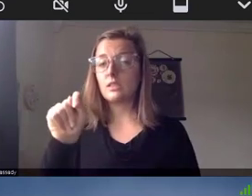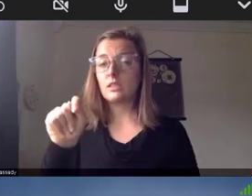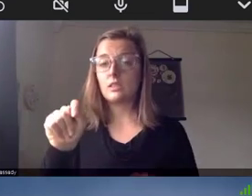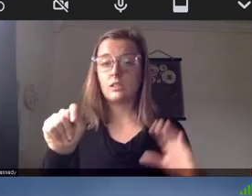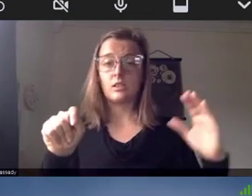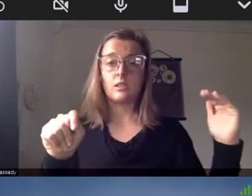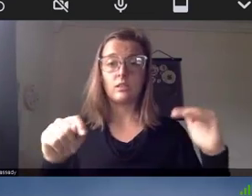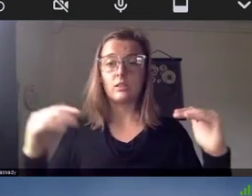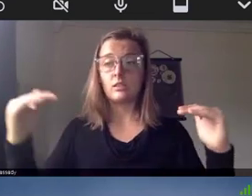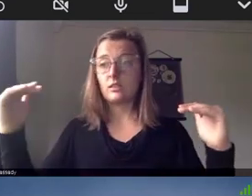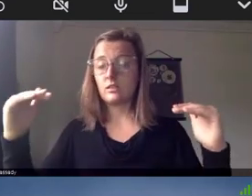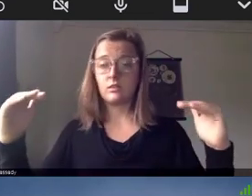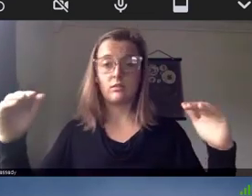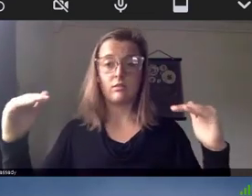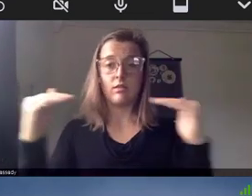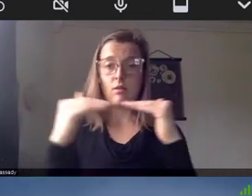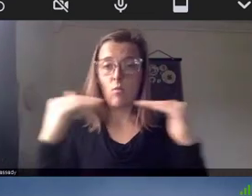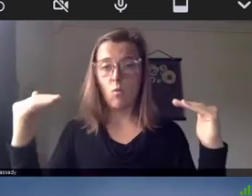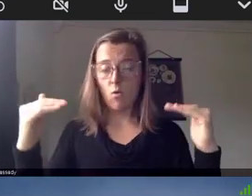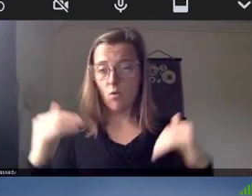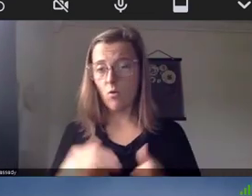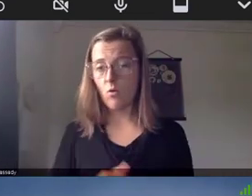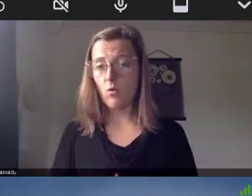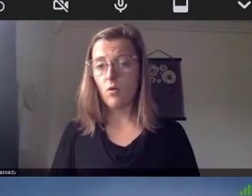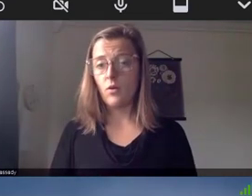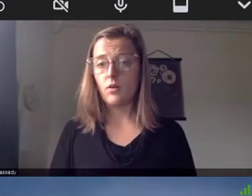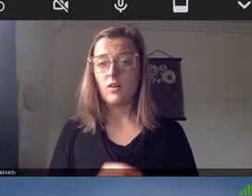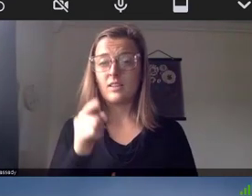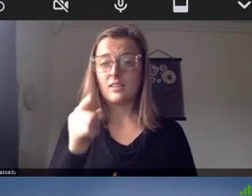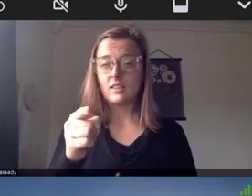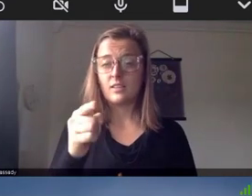capacity rate. Capital C is M dot times Cp.